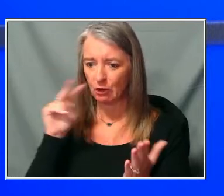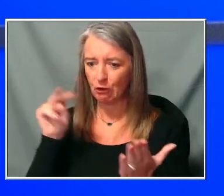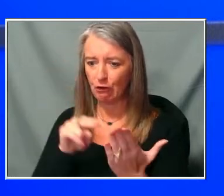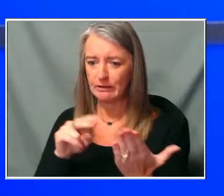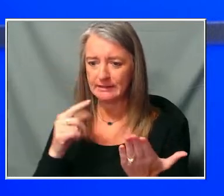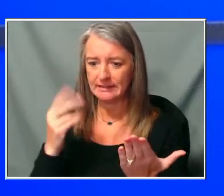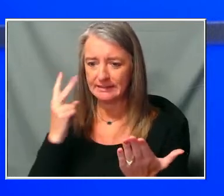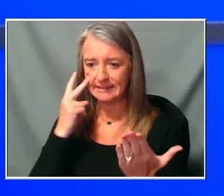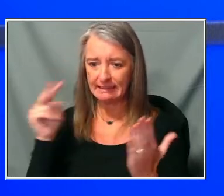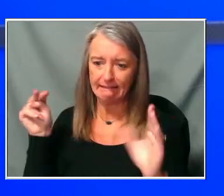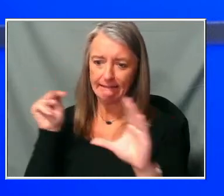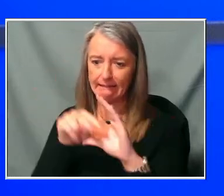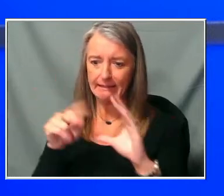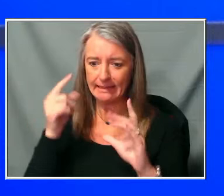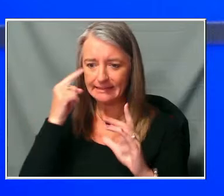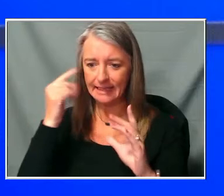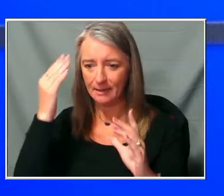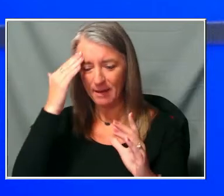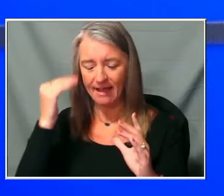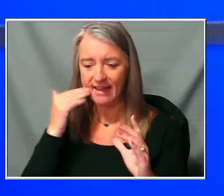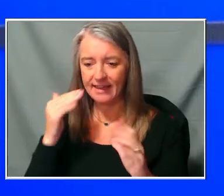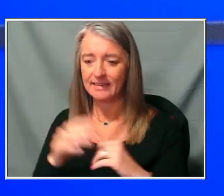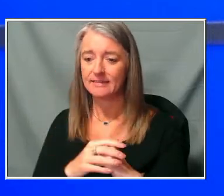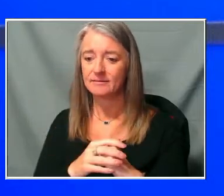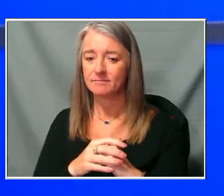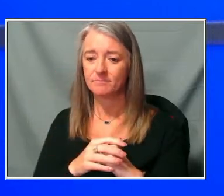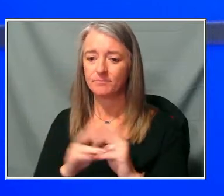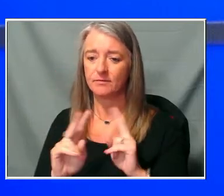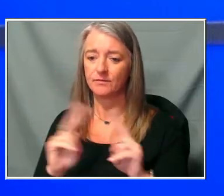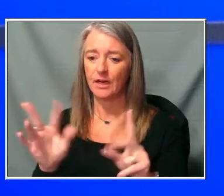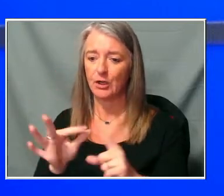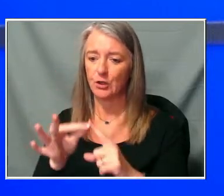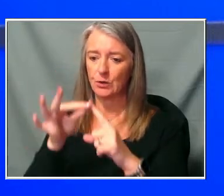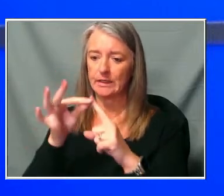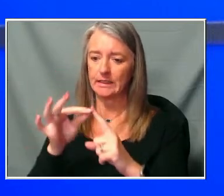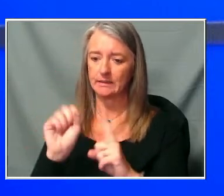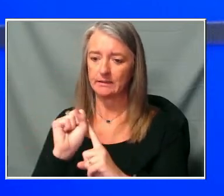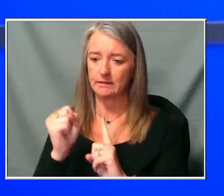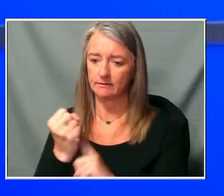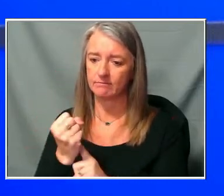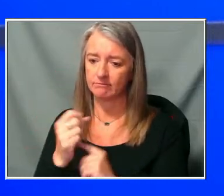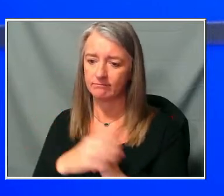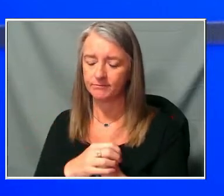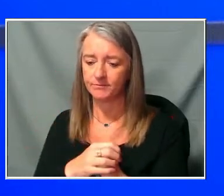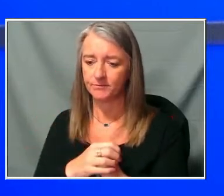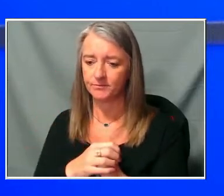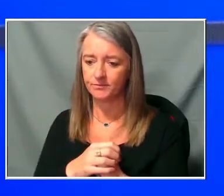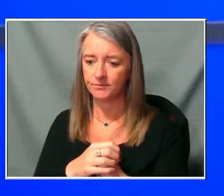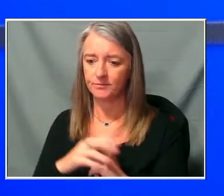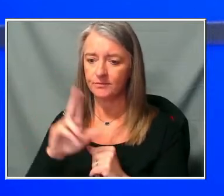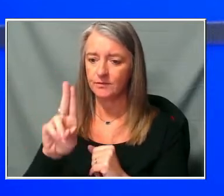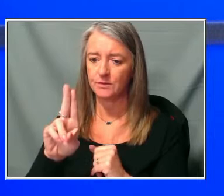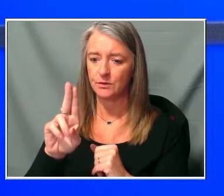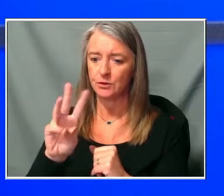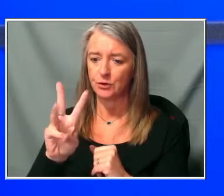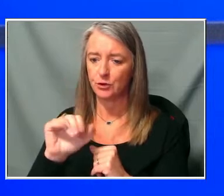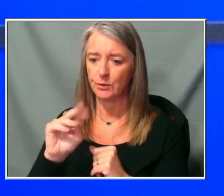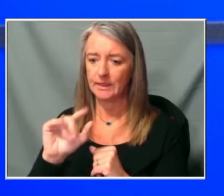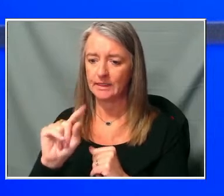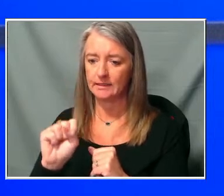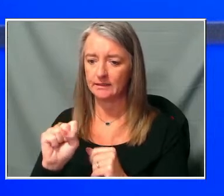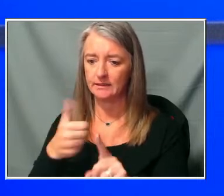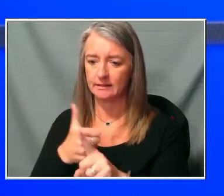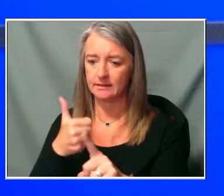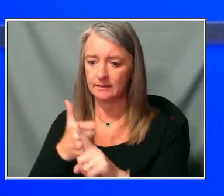my head. But it's, you know, it was a very unique case because Ewing's is normally, and this is one thing I did want to say,